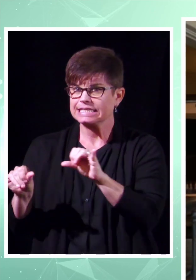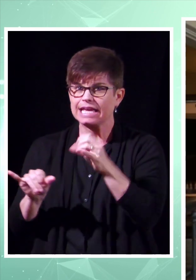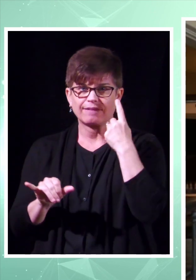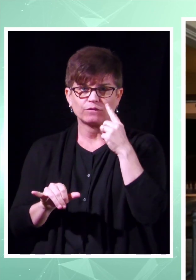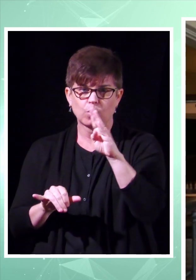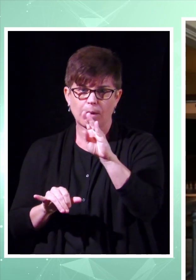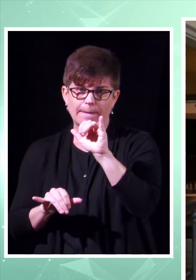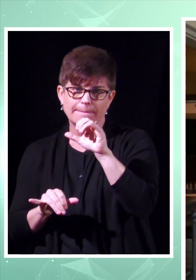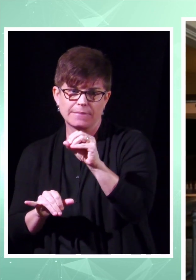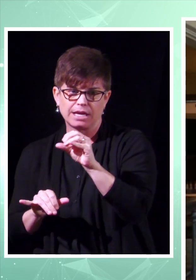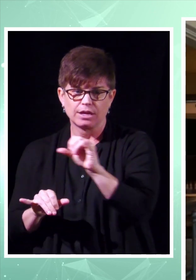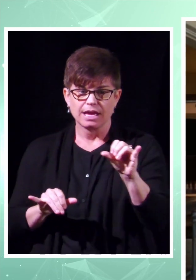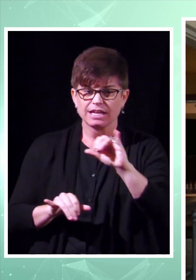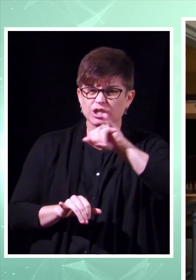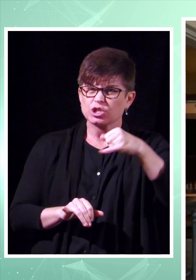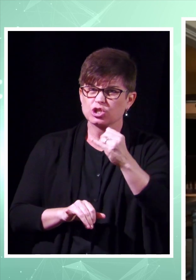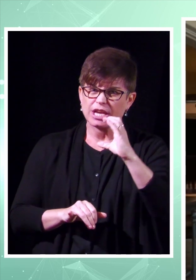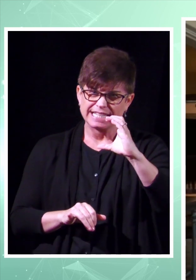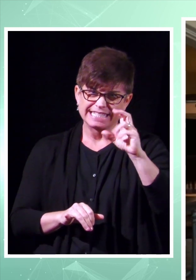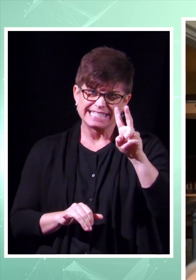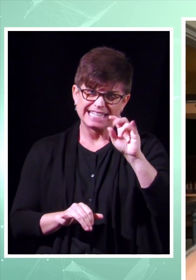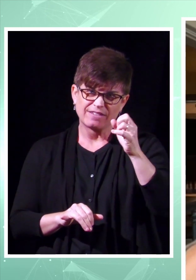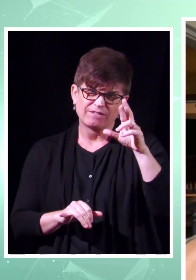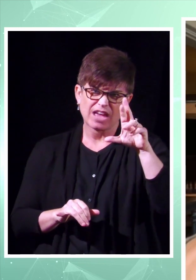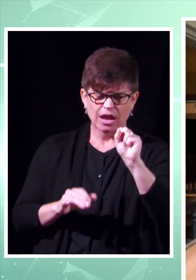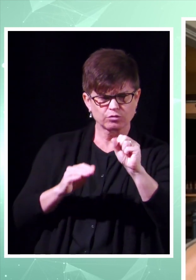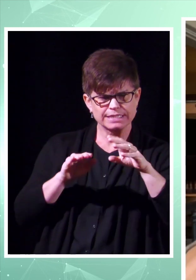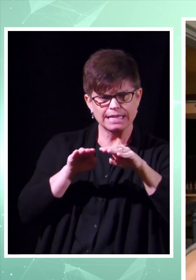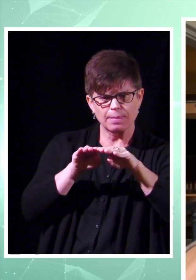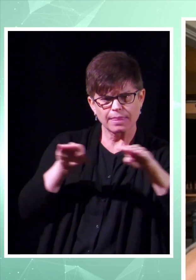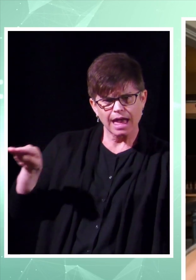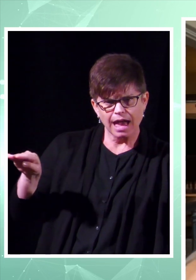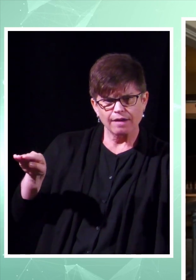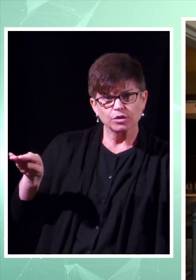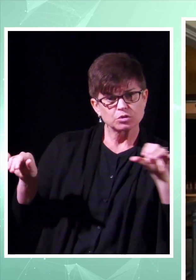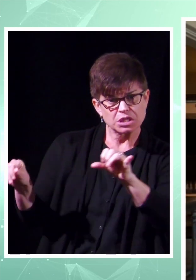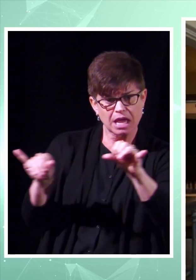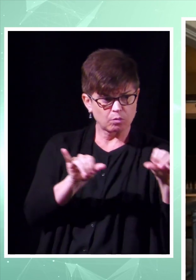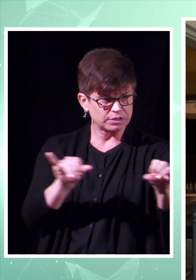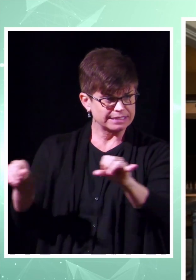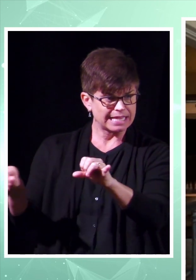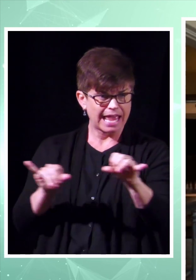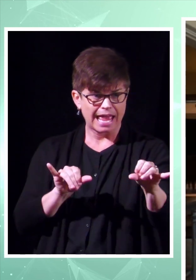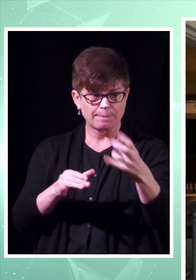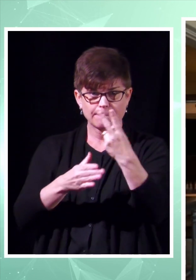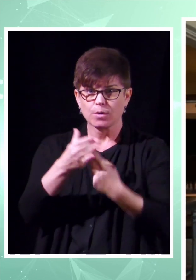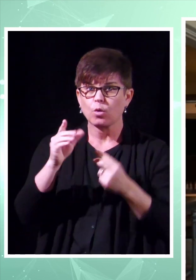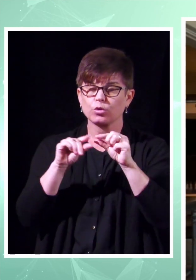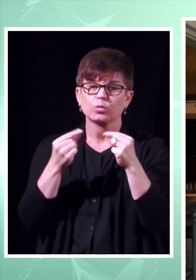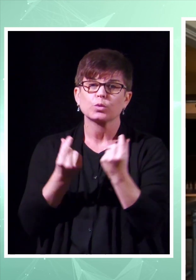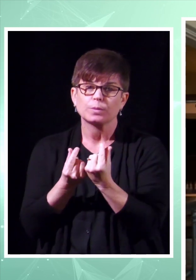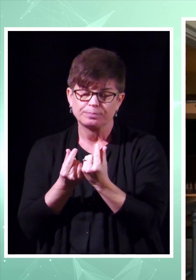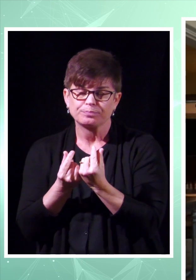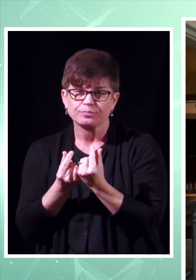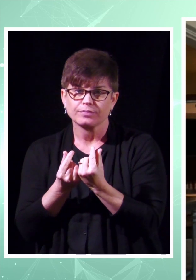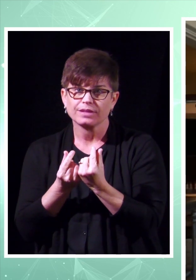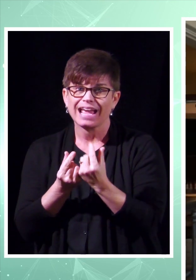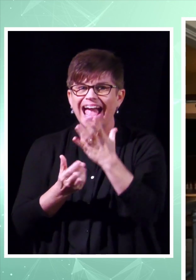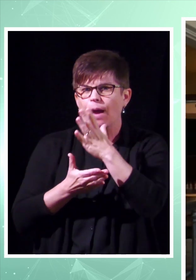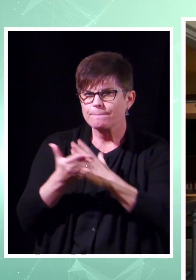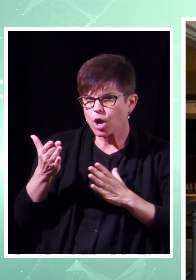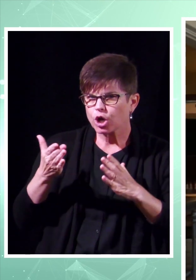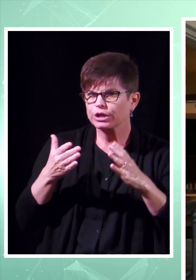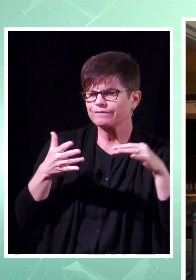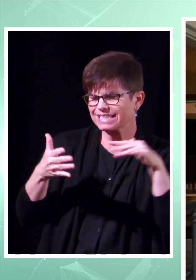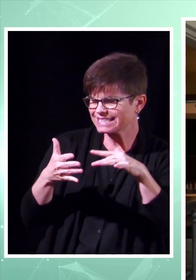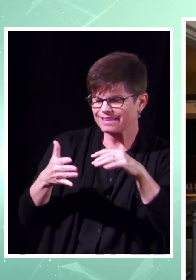They looked at the JC virus titers, the levels, and they were the same in both groups. And a part of the trial that I didn't talk to you